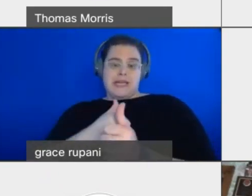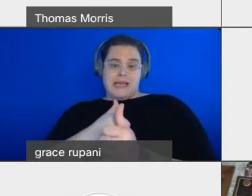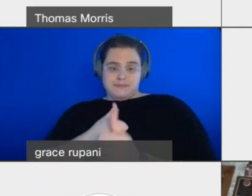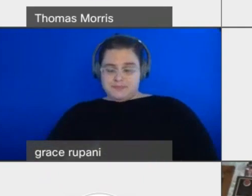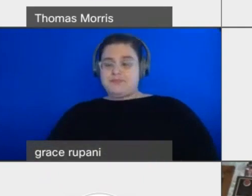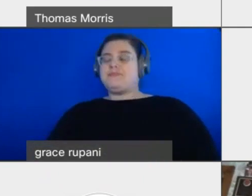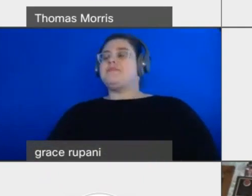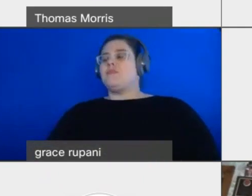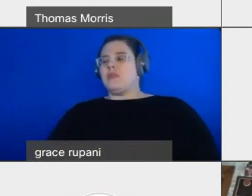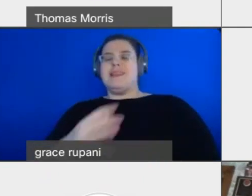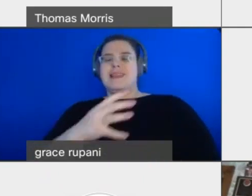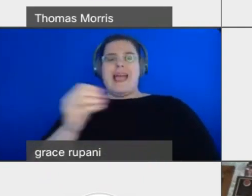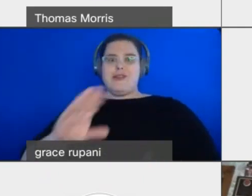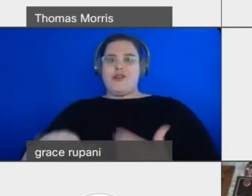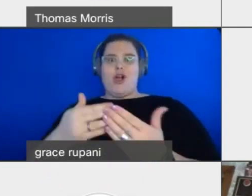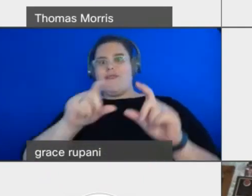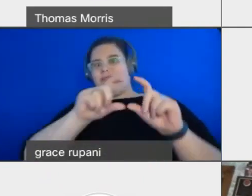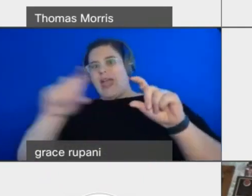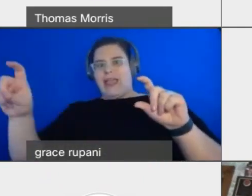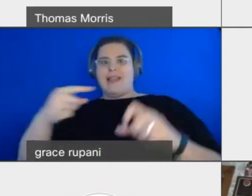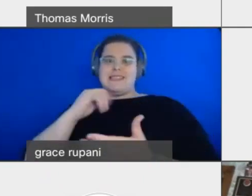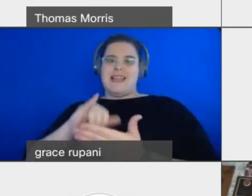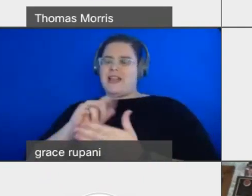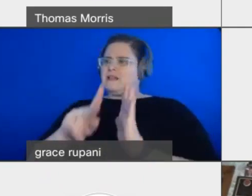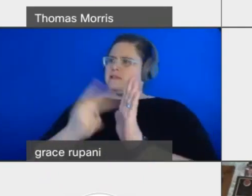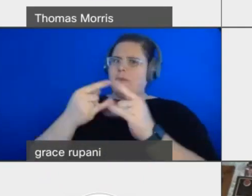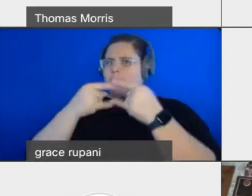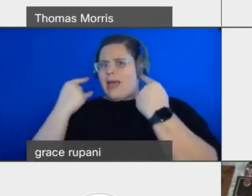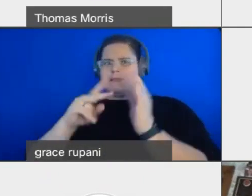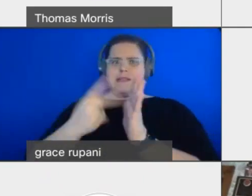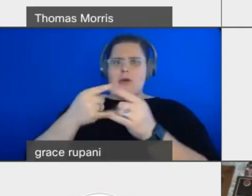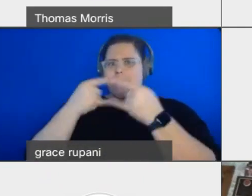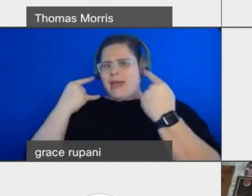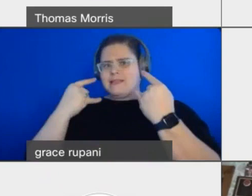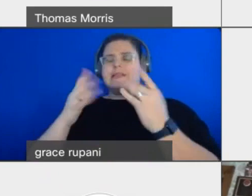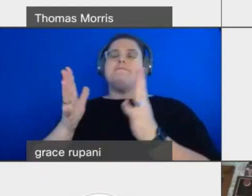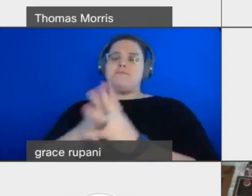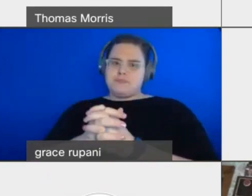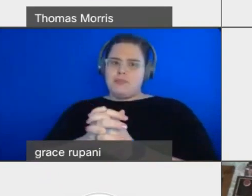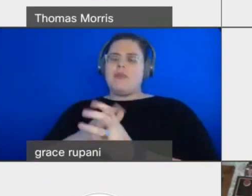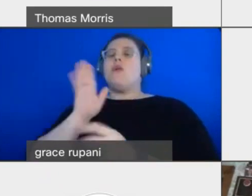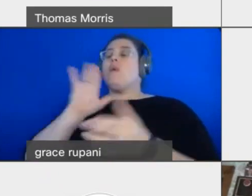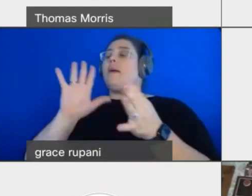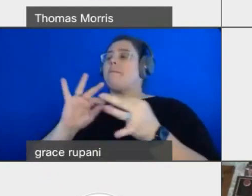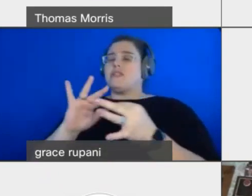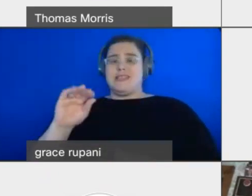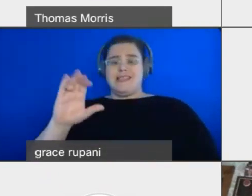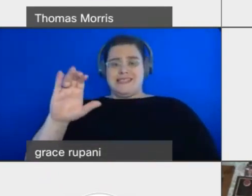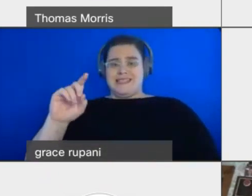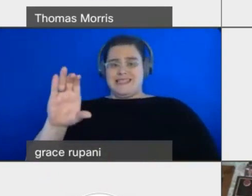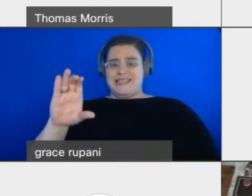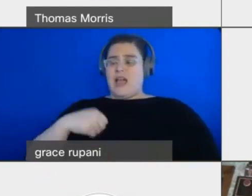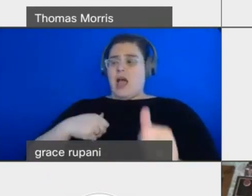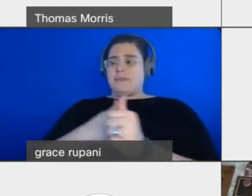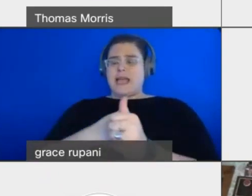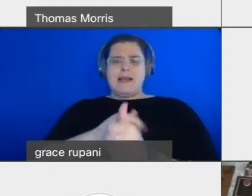And the headlines all say double masking. What I will mention is CDC's update did not talk about double masking. The